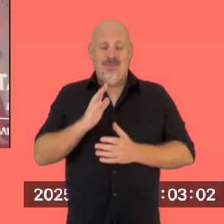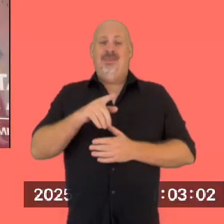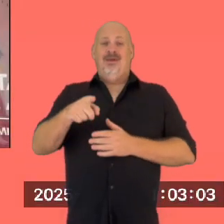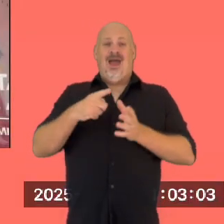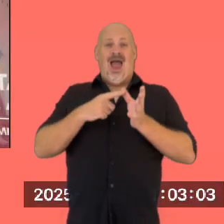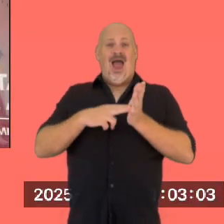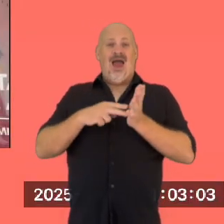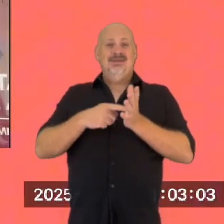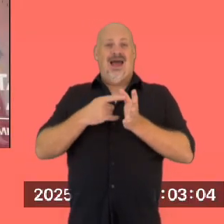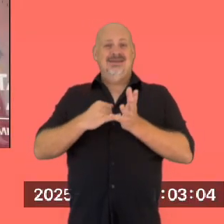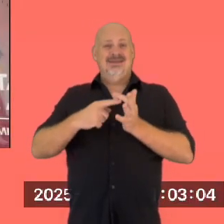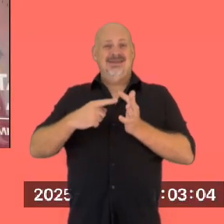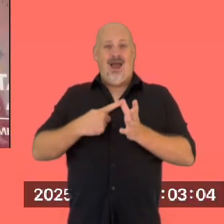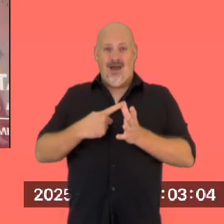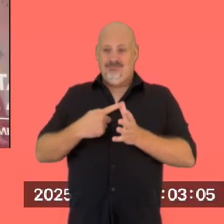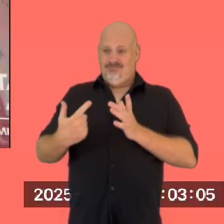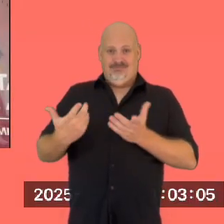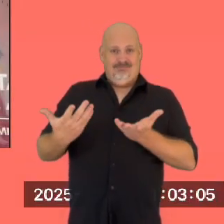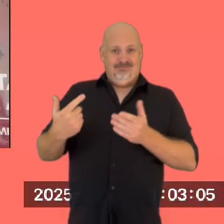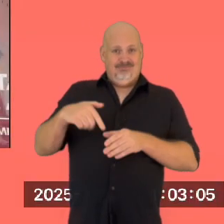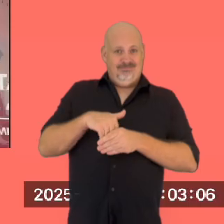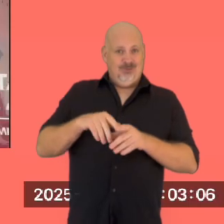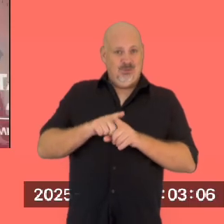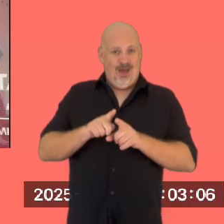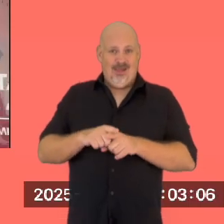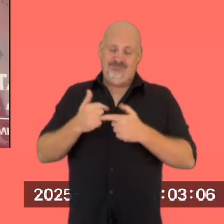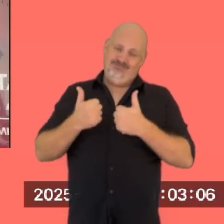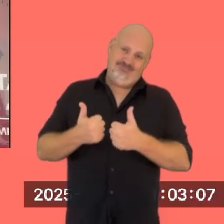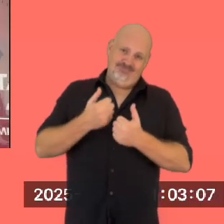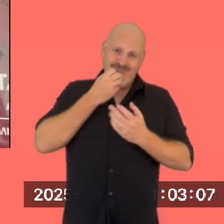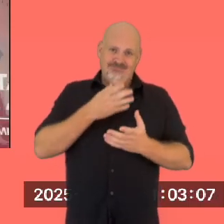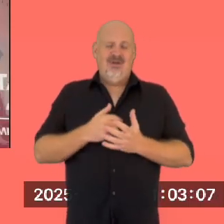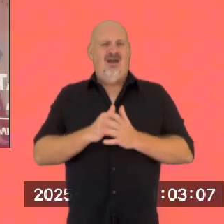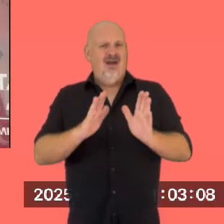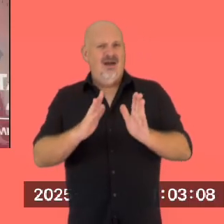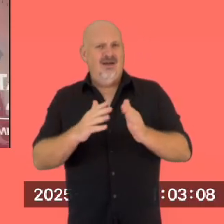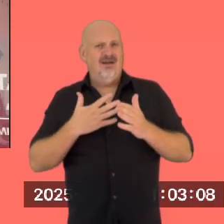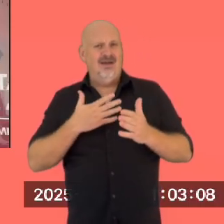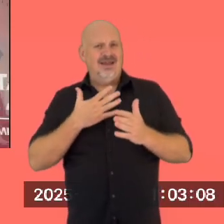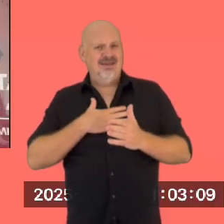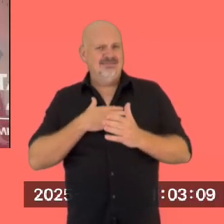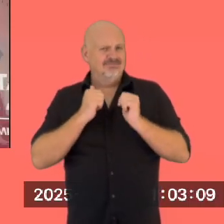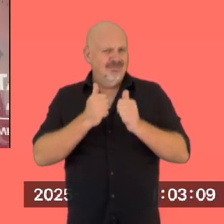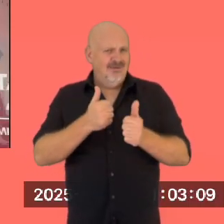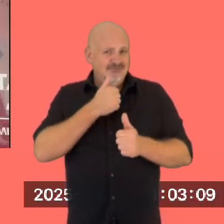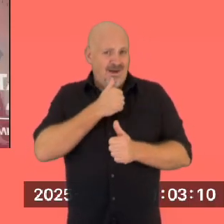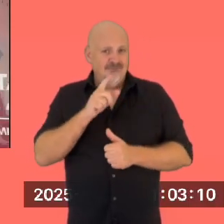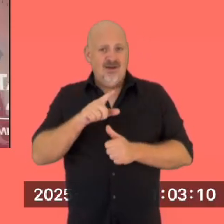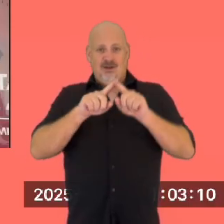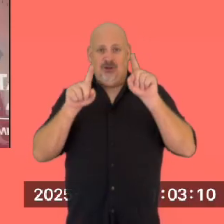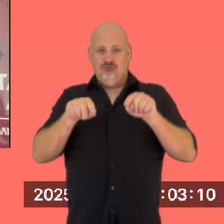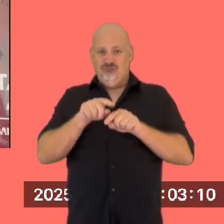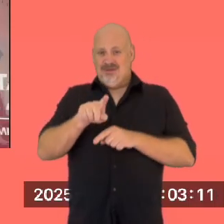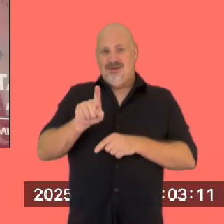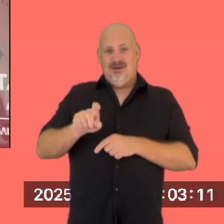Hi, Misha. We've got lovely Anastasia joining us this morning. Guys, if you could do me a massive favor and go